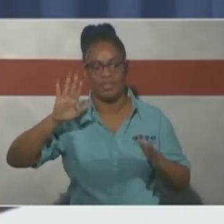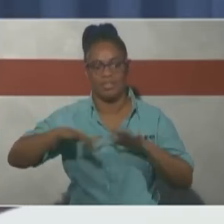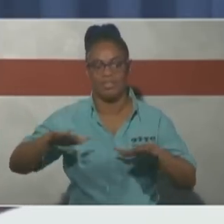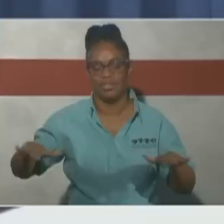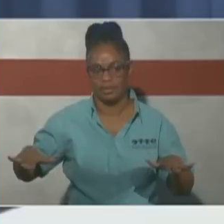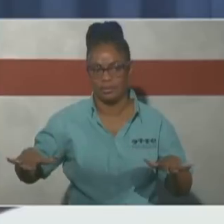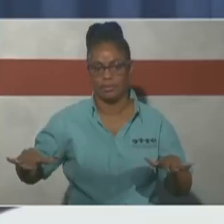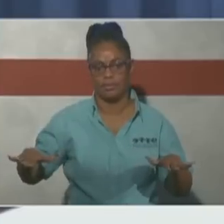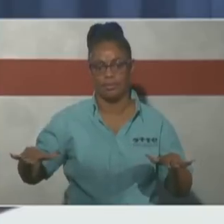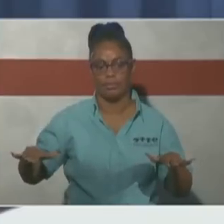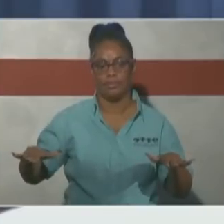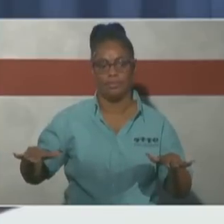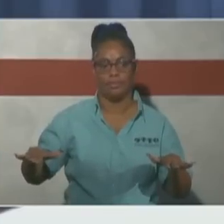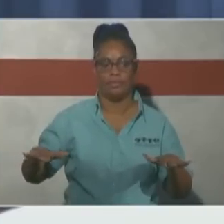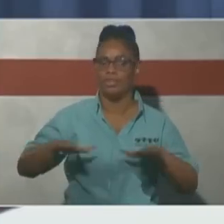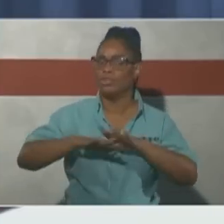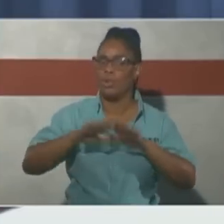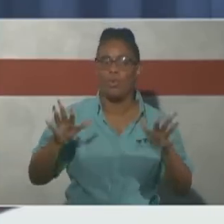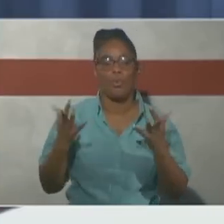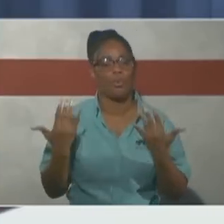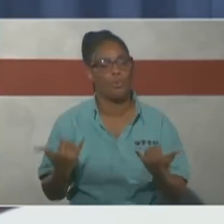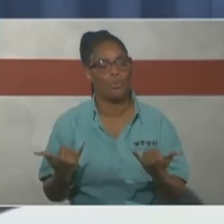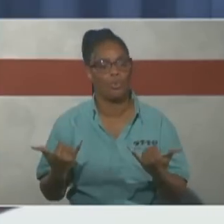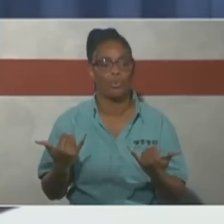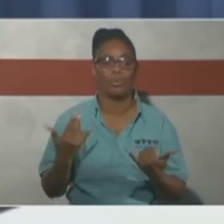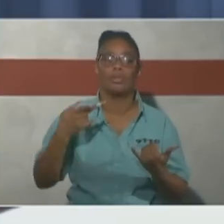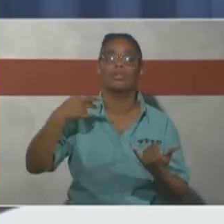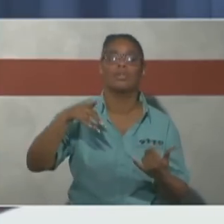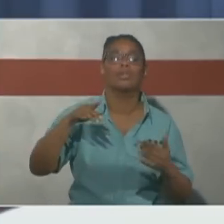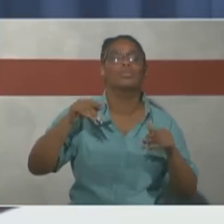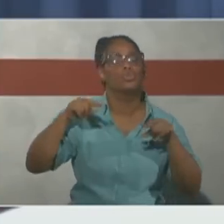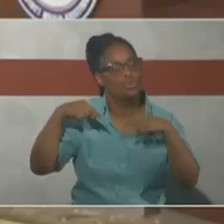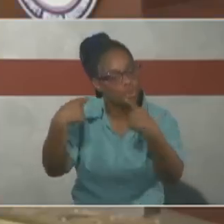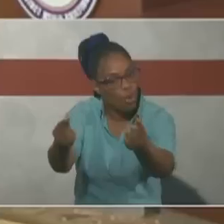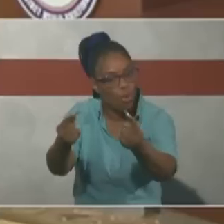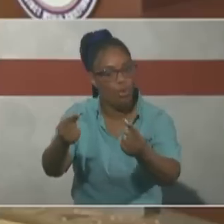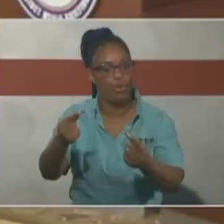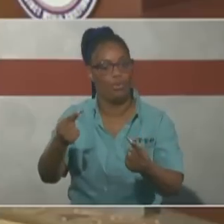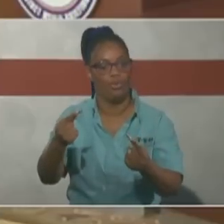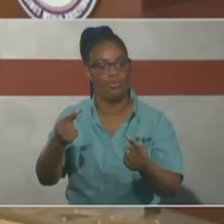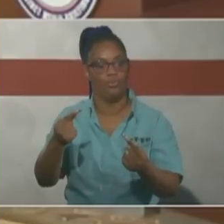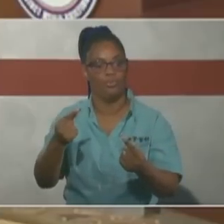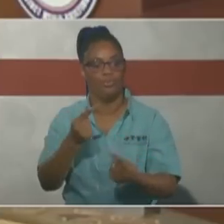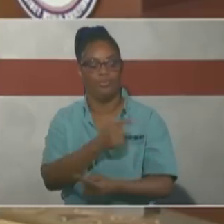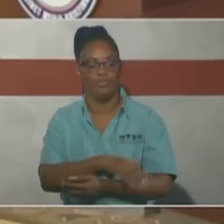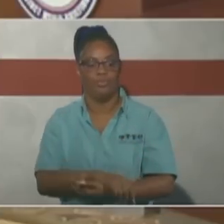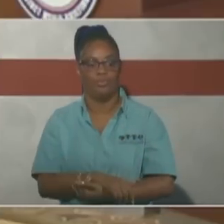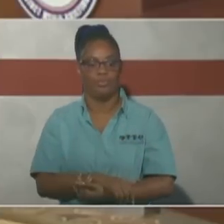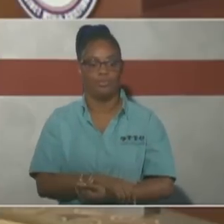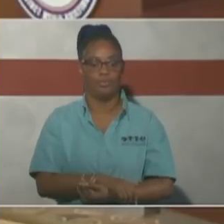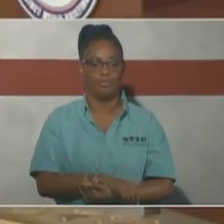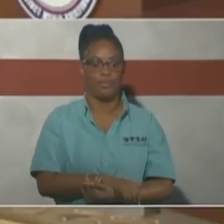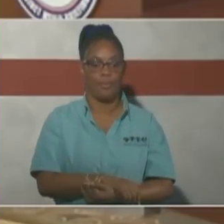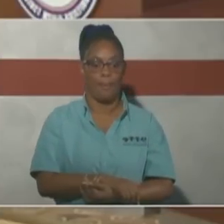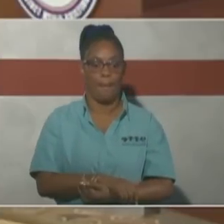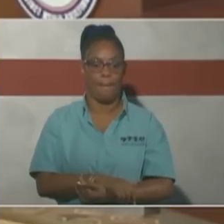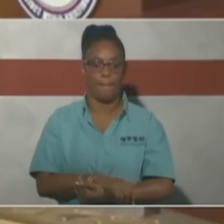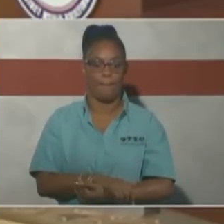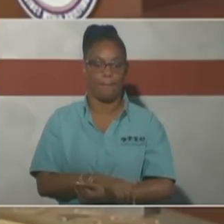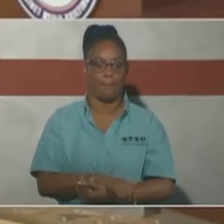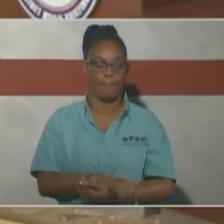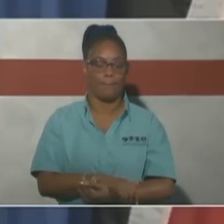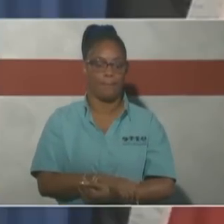July 2023. Let's not repeat what we did mistakenly with the pediatric